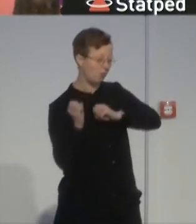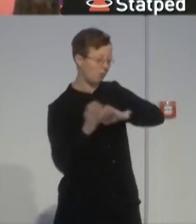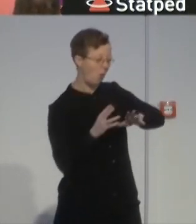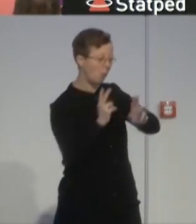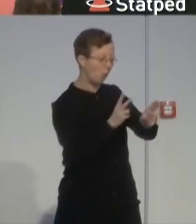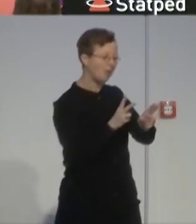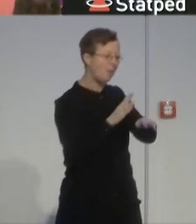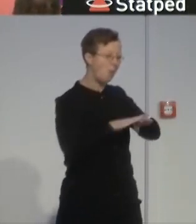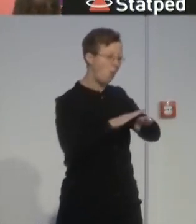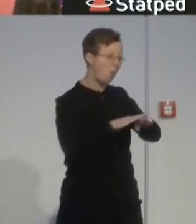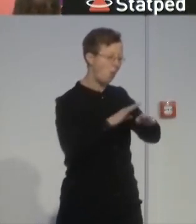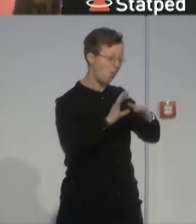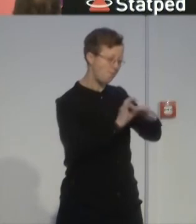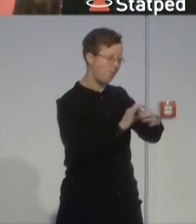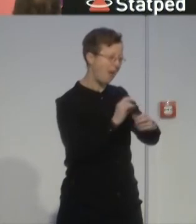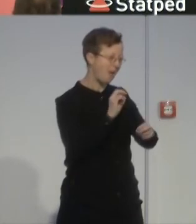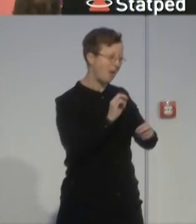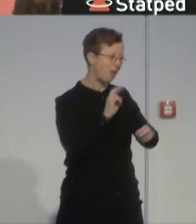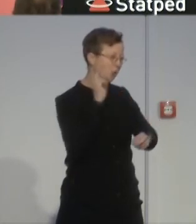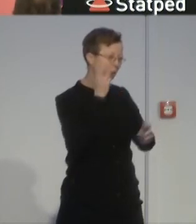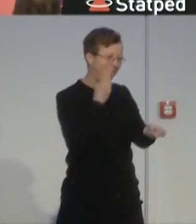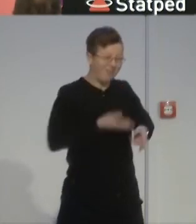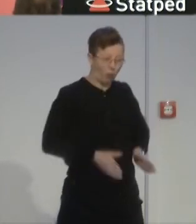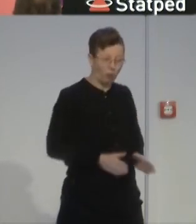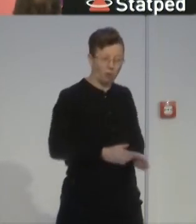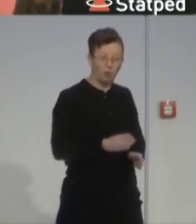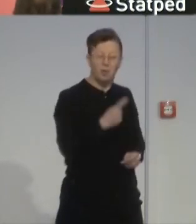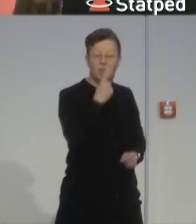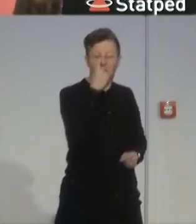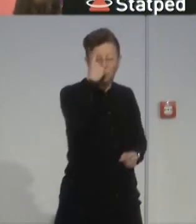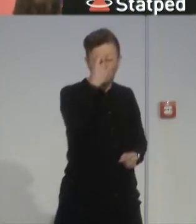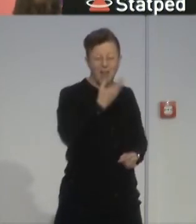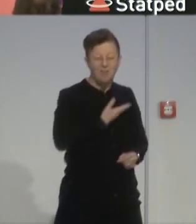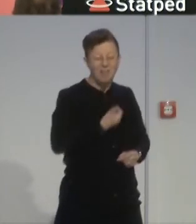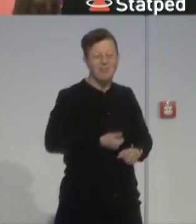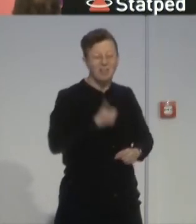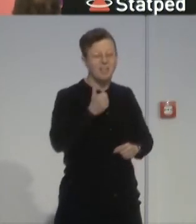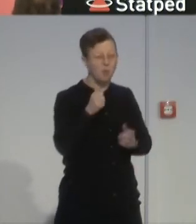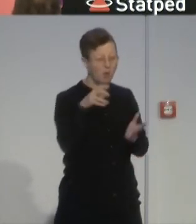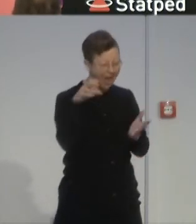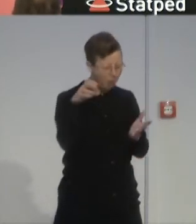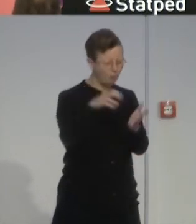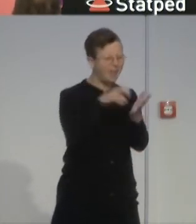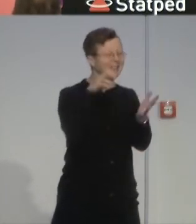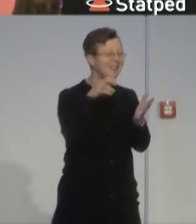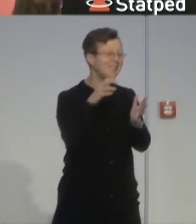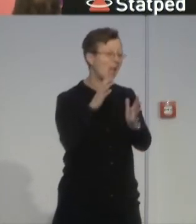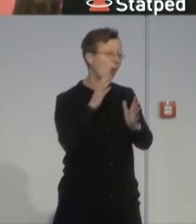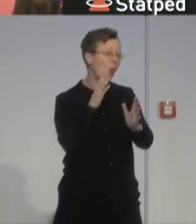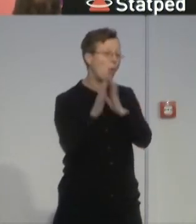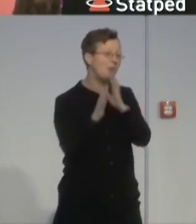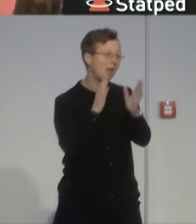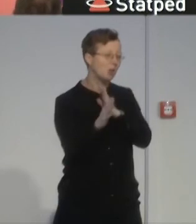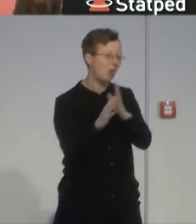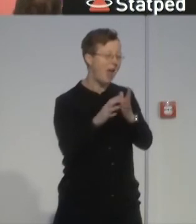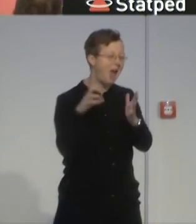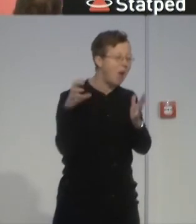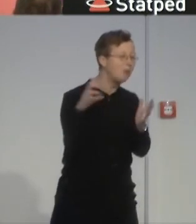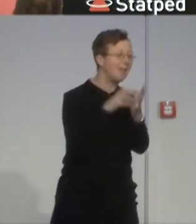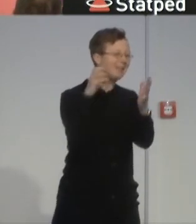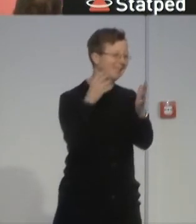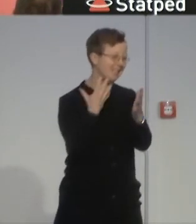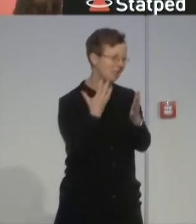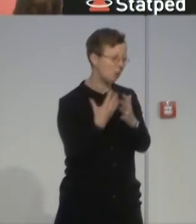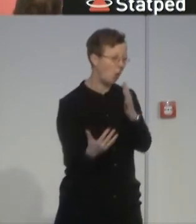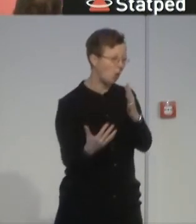deafblindness. I think it's very important because the authentic communication, the authentic languaging, it's a